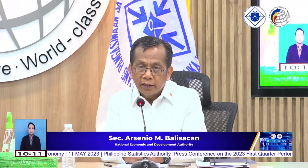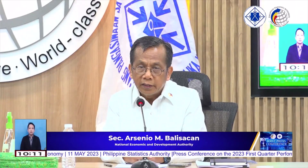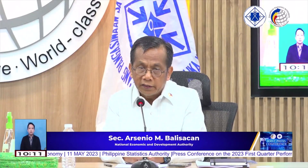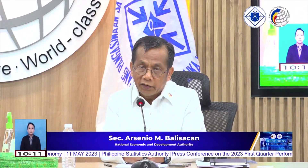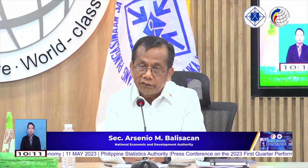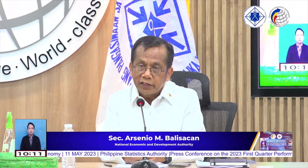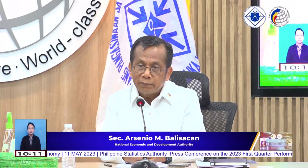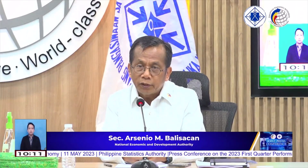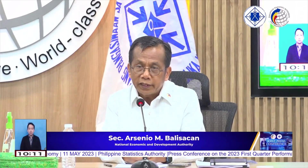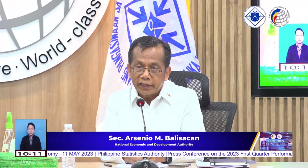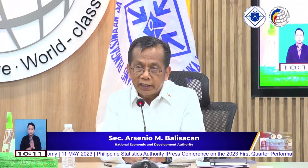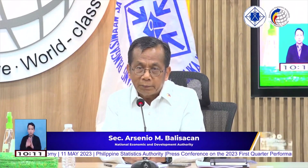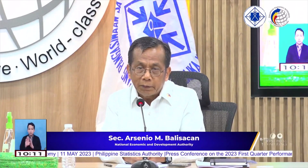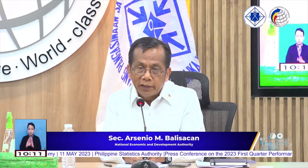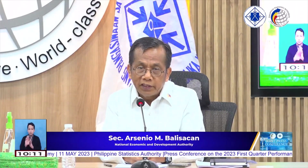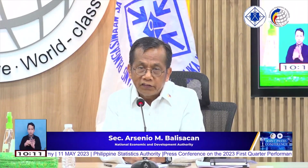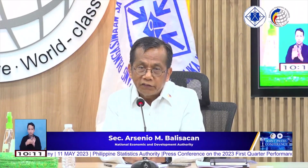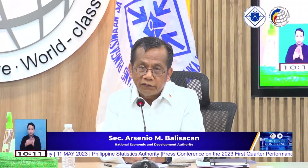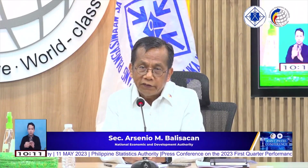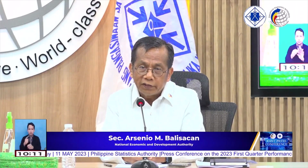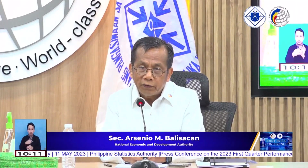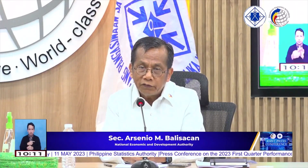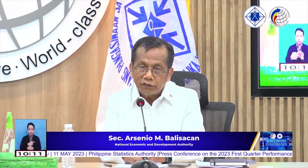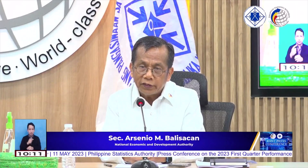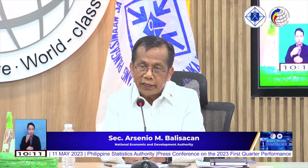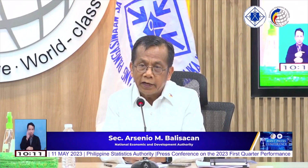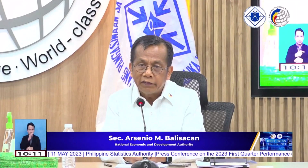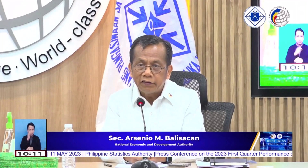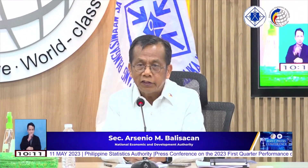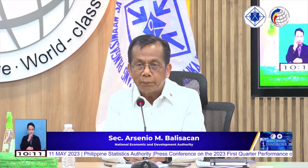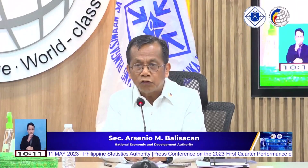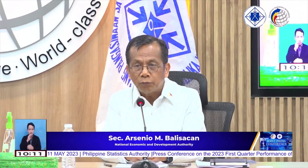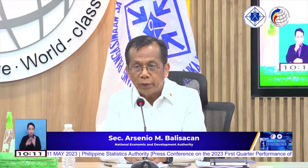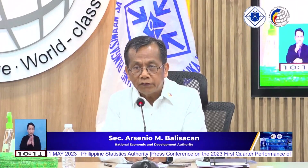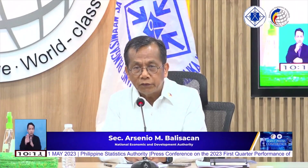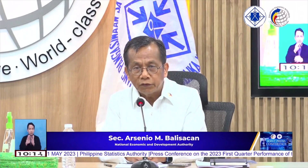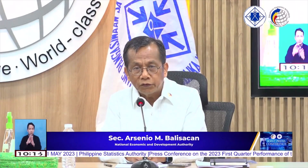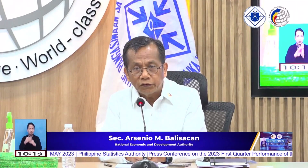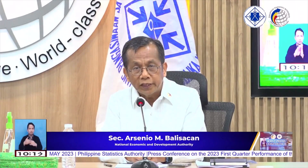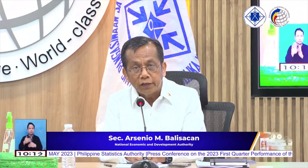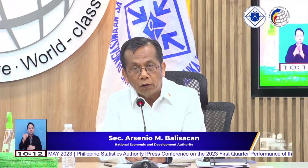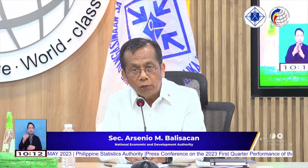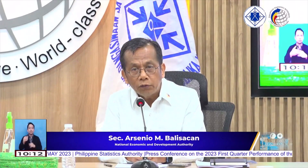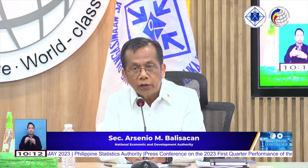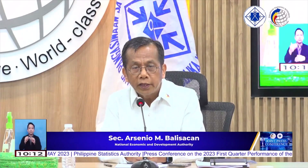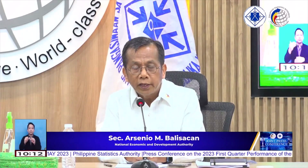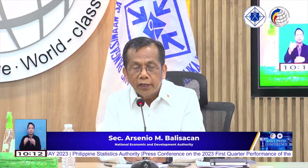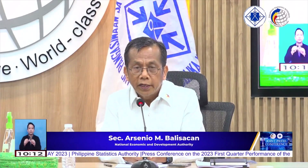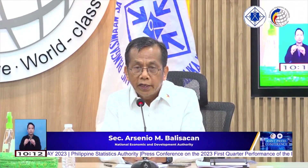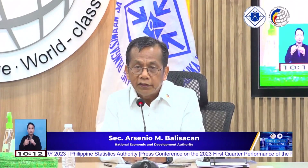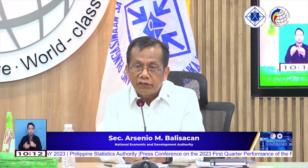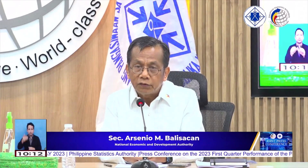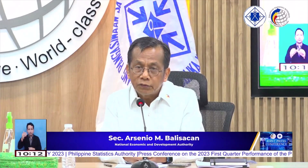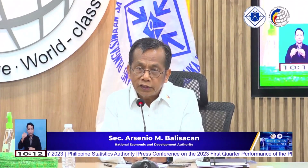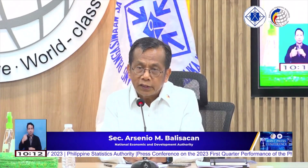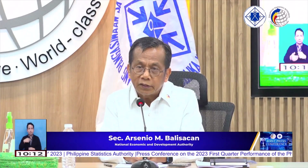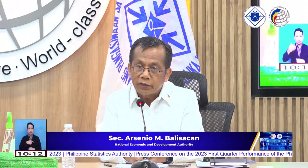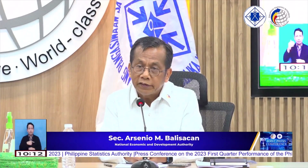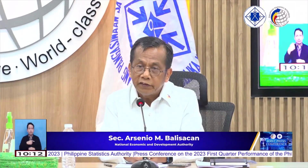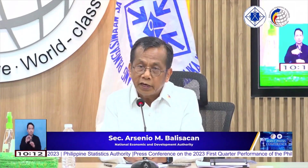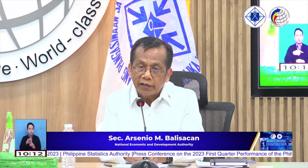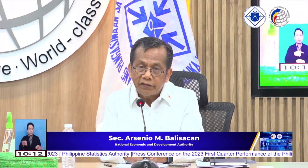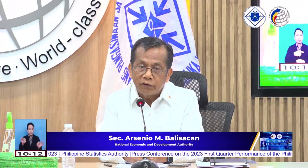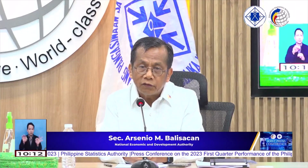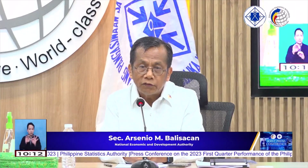In developing and protecting the capabilities of Filipinos and enhancing the prospects for sustained growth, it is crucial to address the